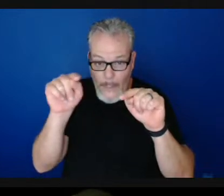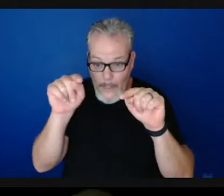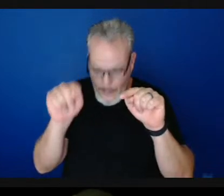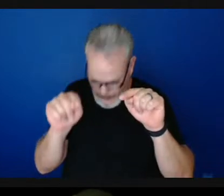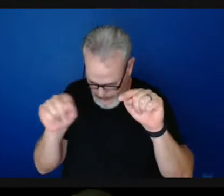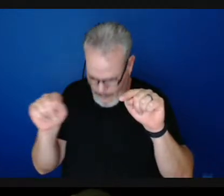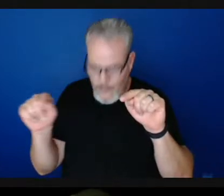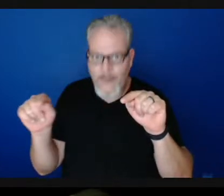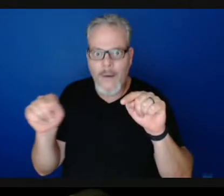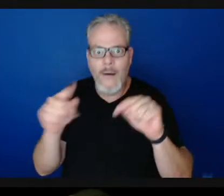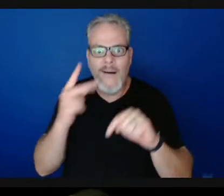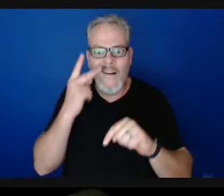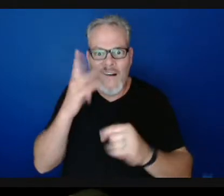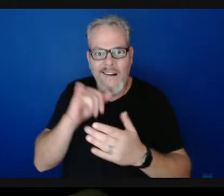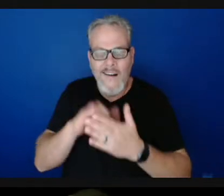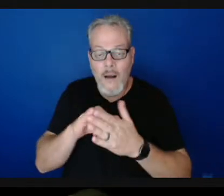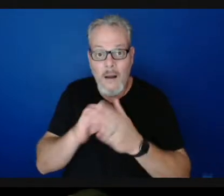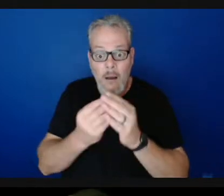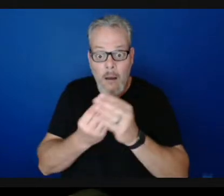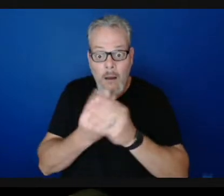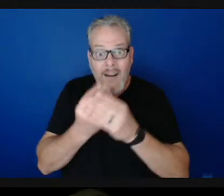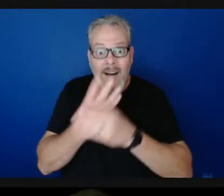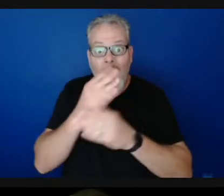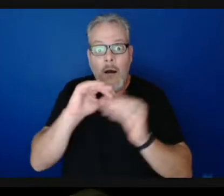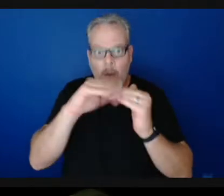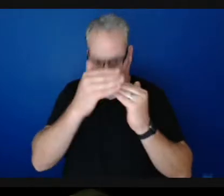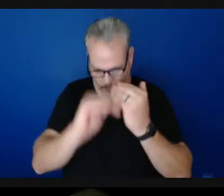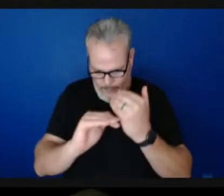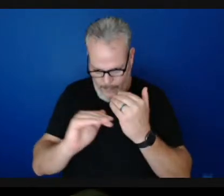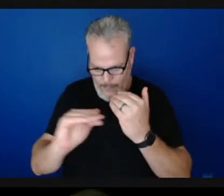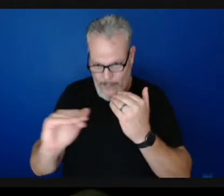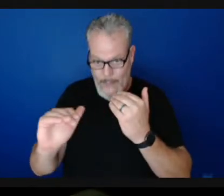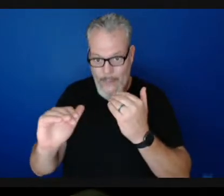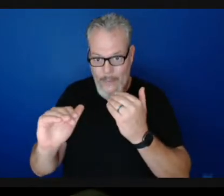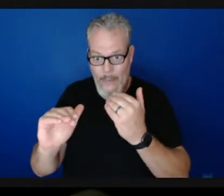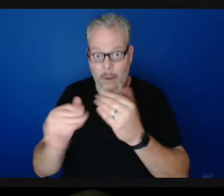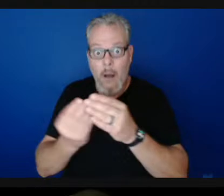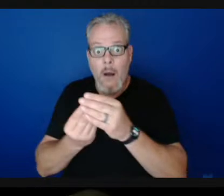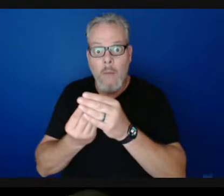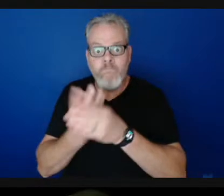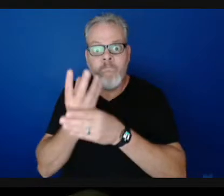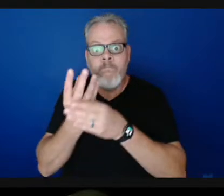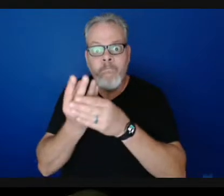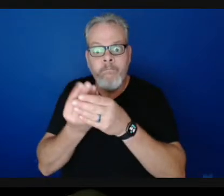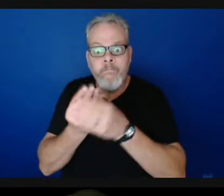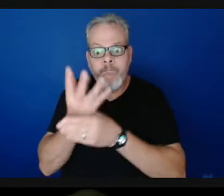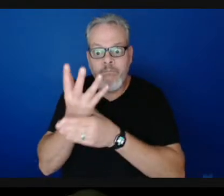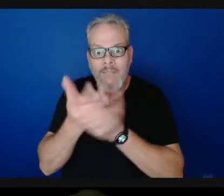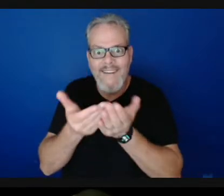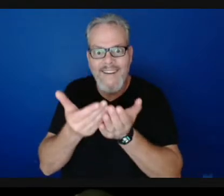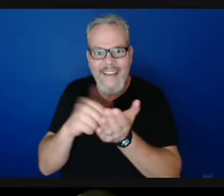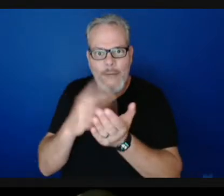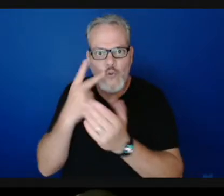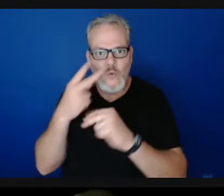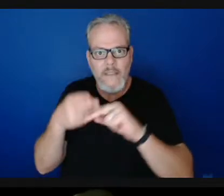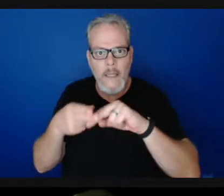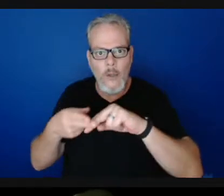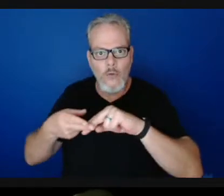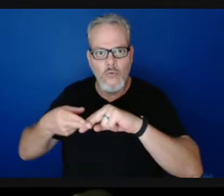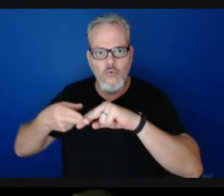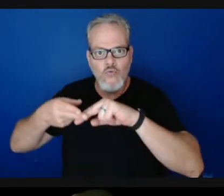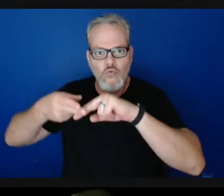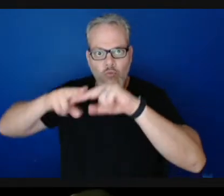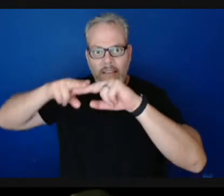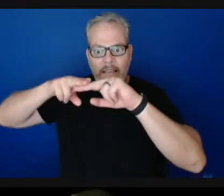in, and we almost resumed close to the original elevation. The second pulse comes here, and we see an increase, and